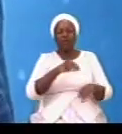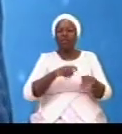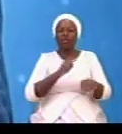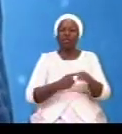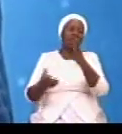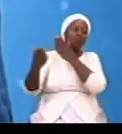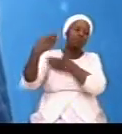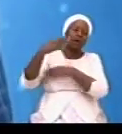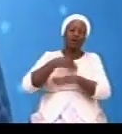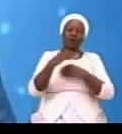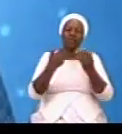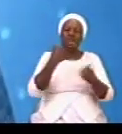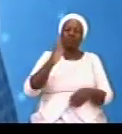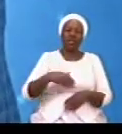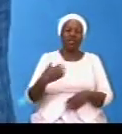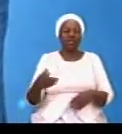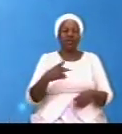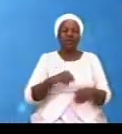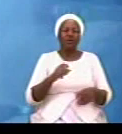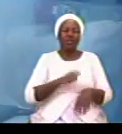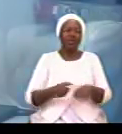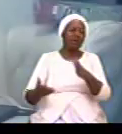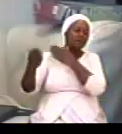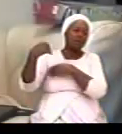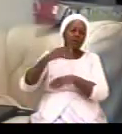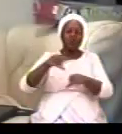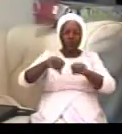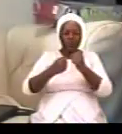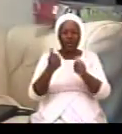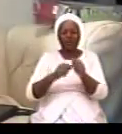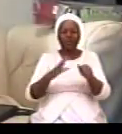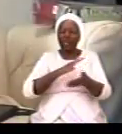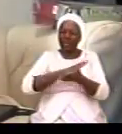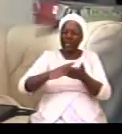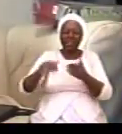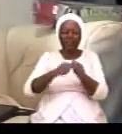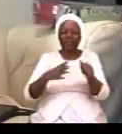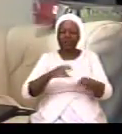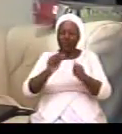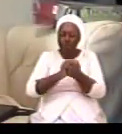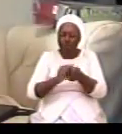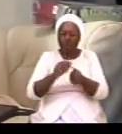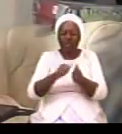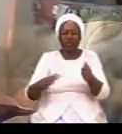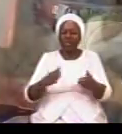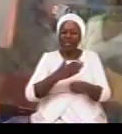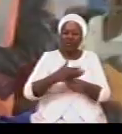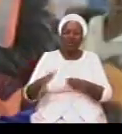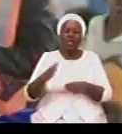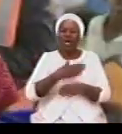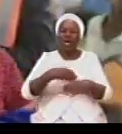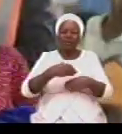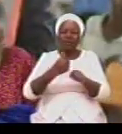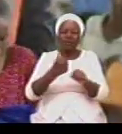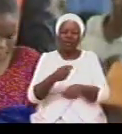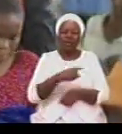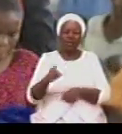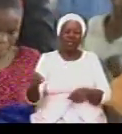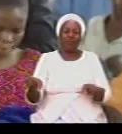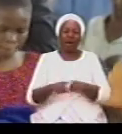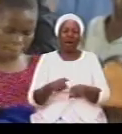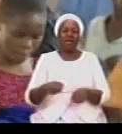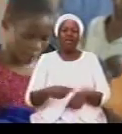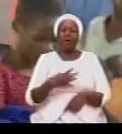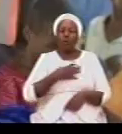everything, cleanse everything, wash everything away, and make them as white as snow. I pray,